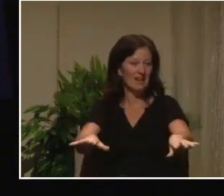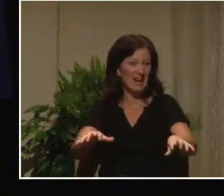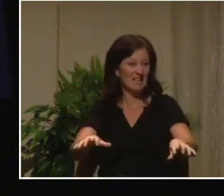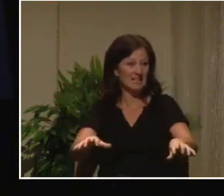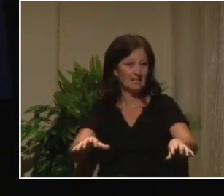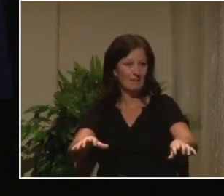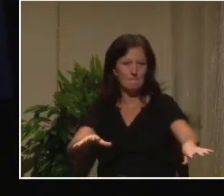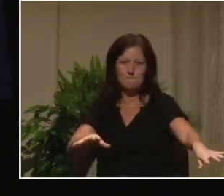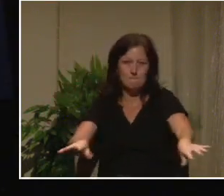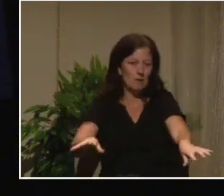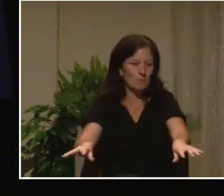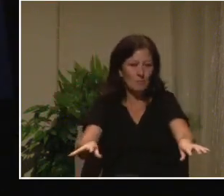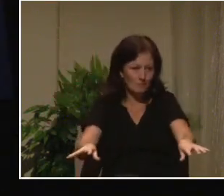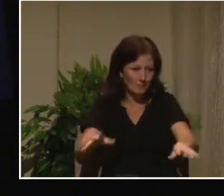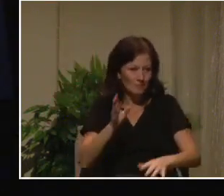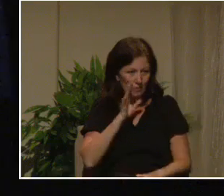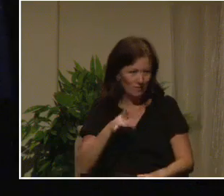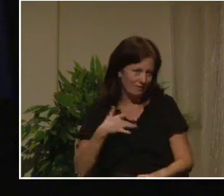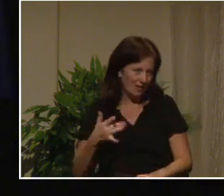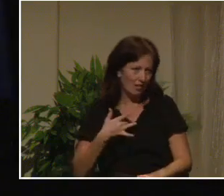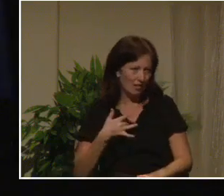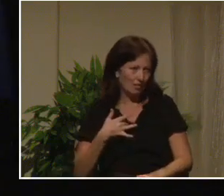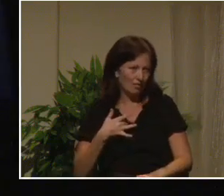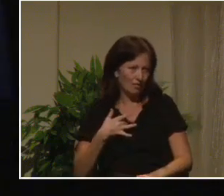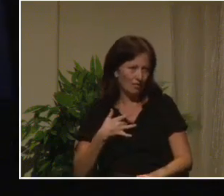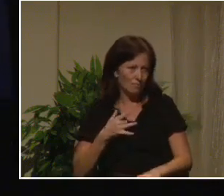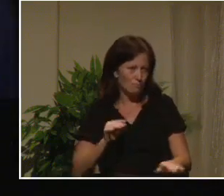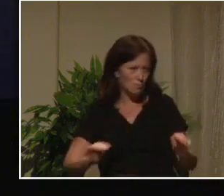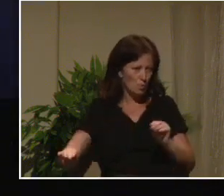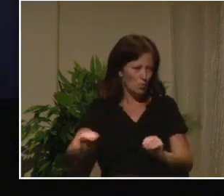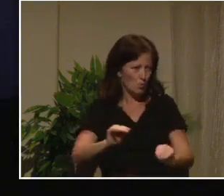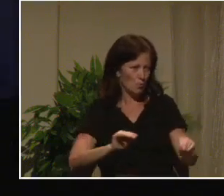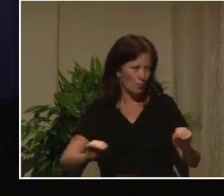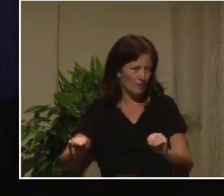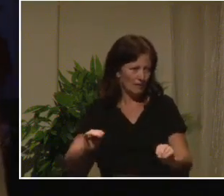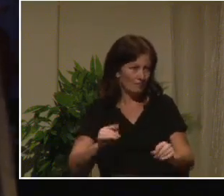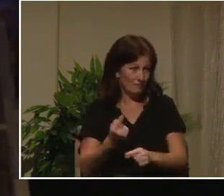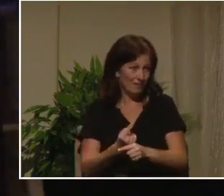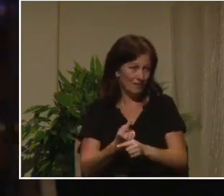quake, or a water quake if it's liquid water.